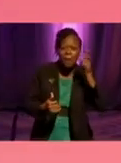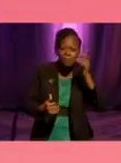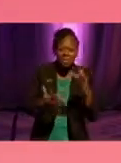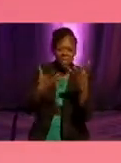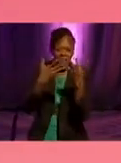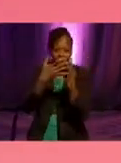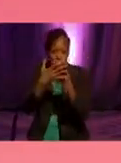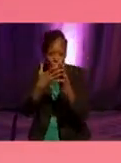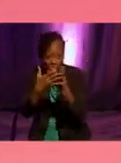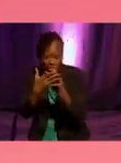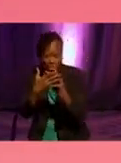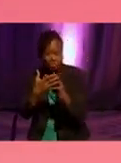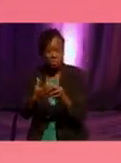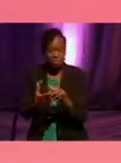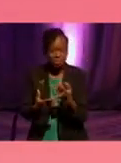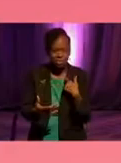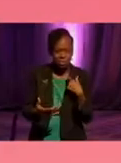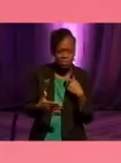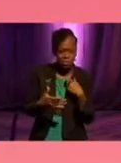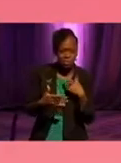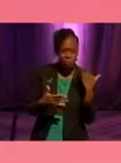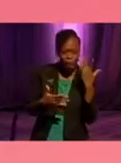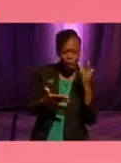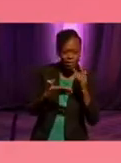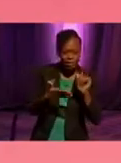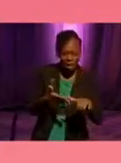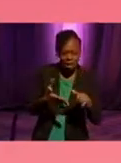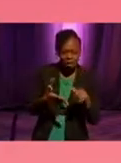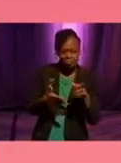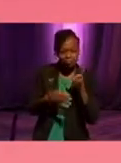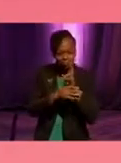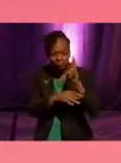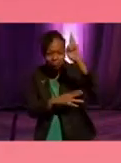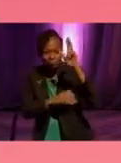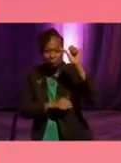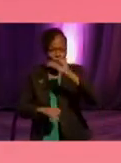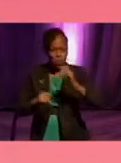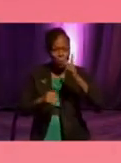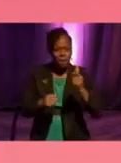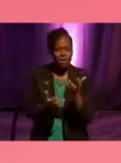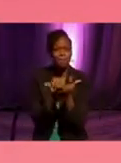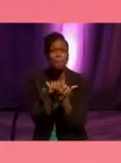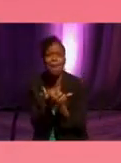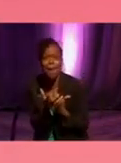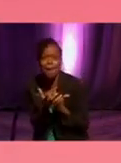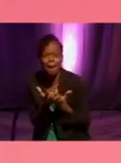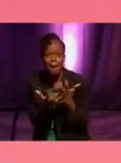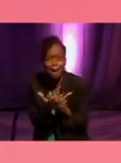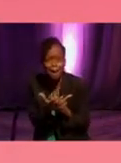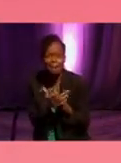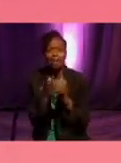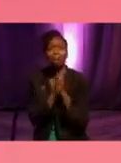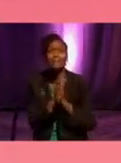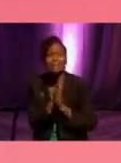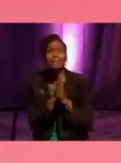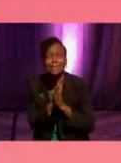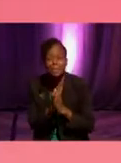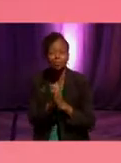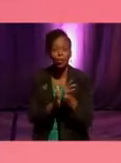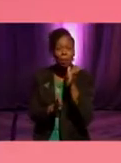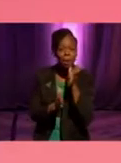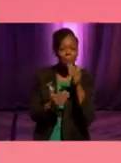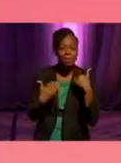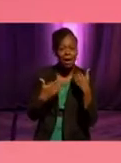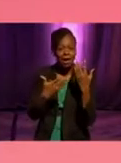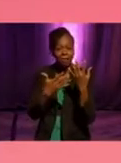screened. I'm like, why is this rocket science? Why do we have to beg and plead for a mama to be screened